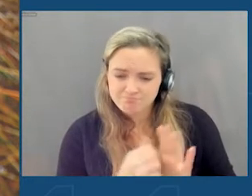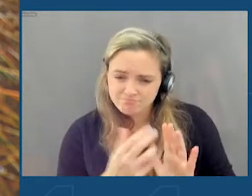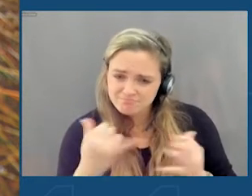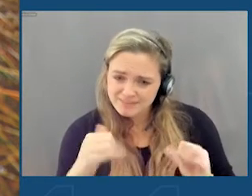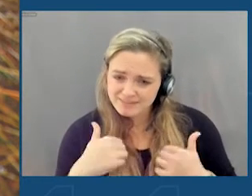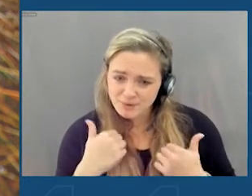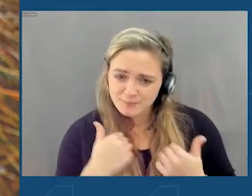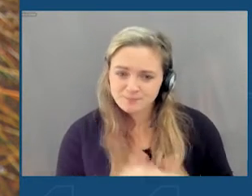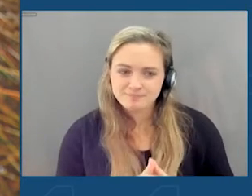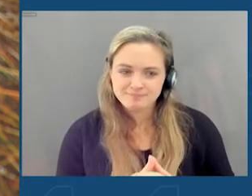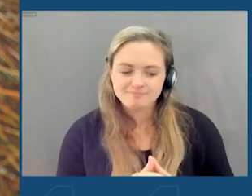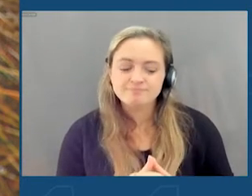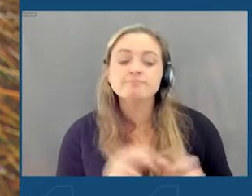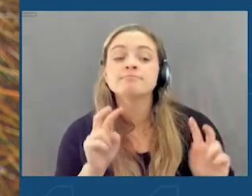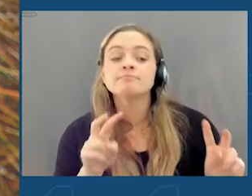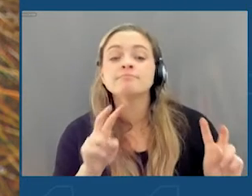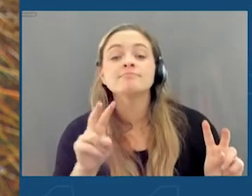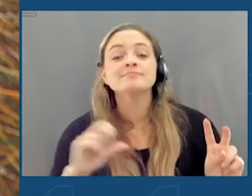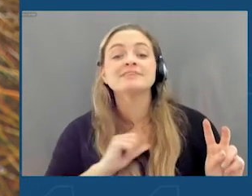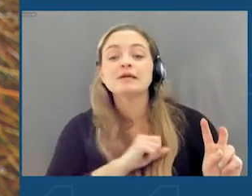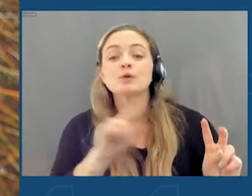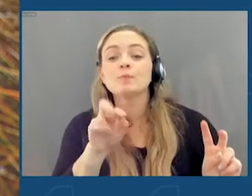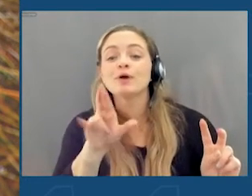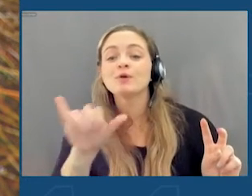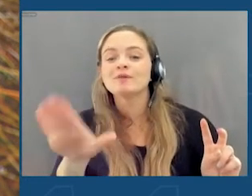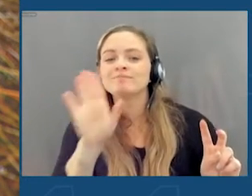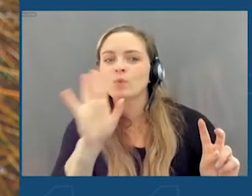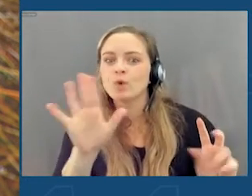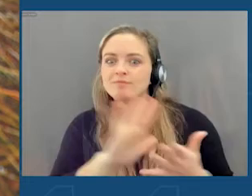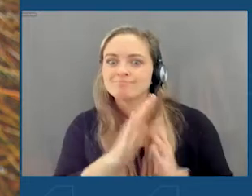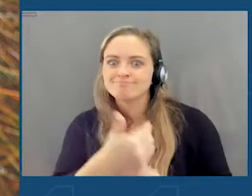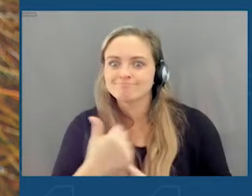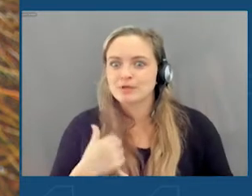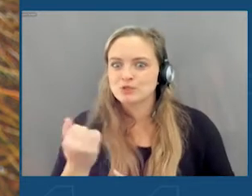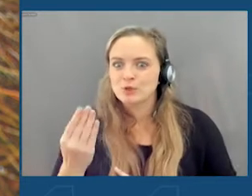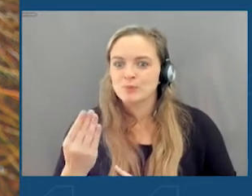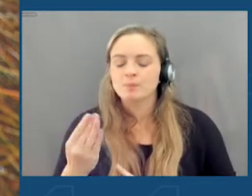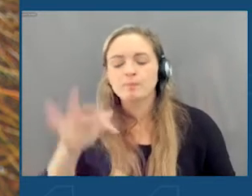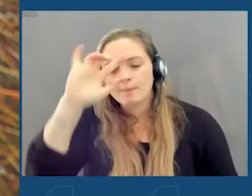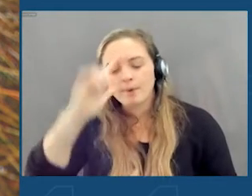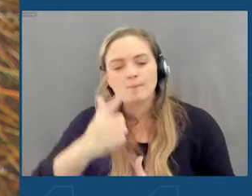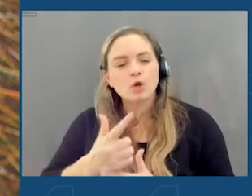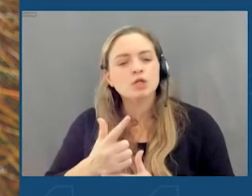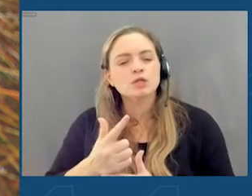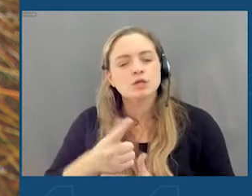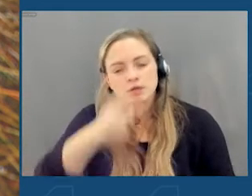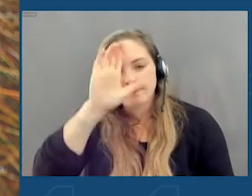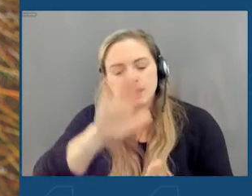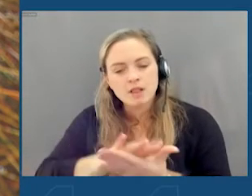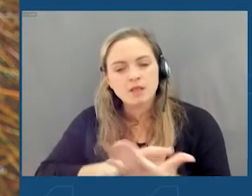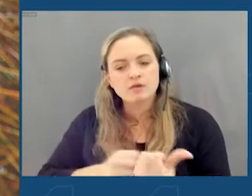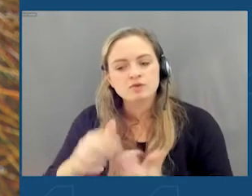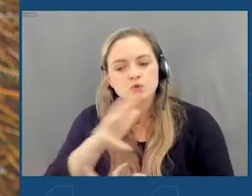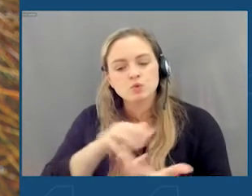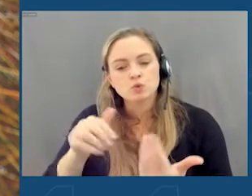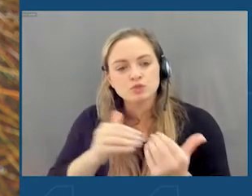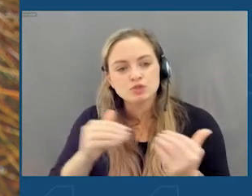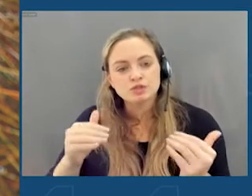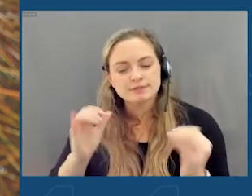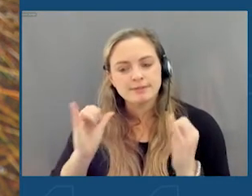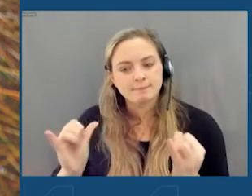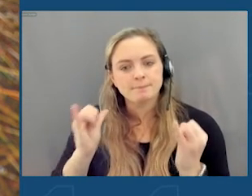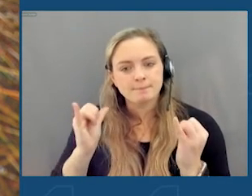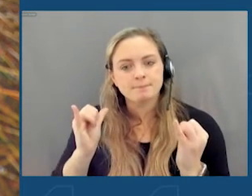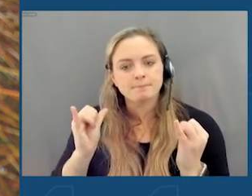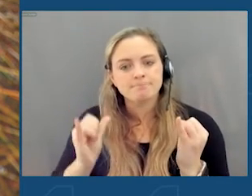But watch out for Senator Myrie. And of course, my brother who believes in social justice as I do each